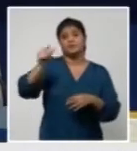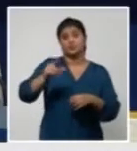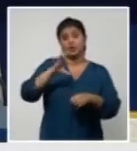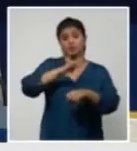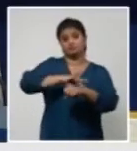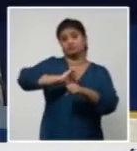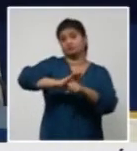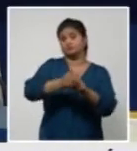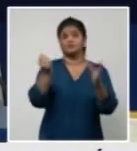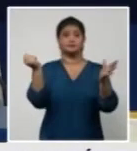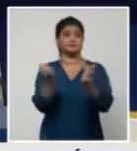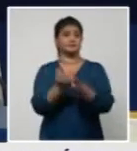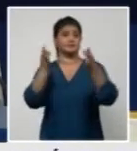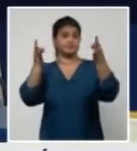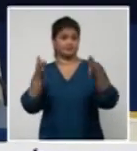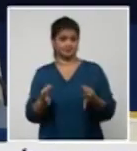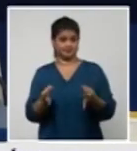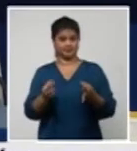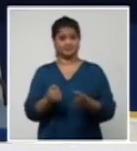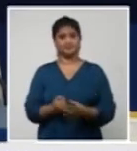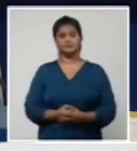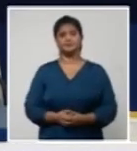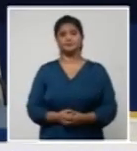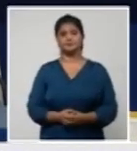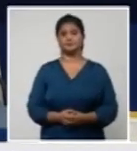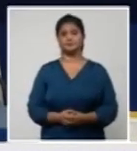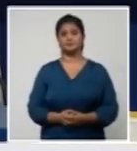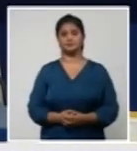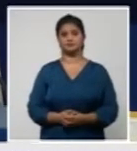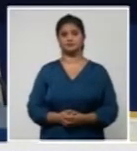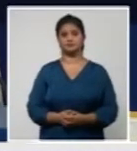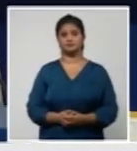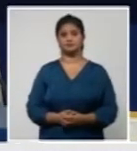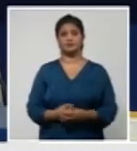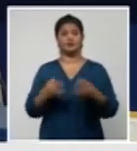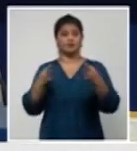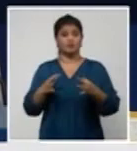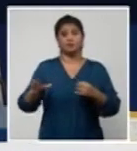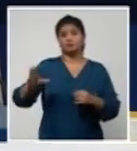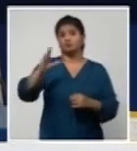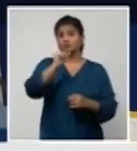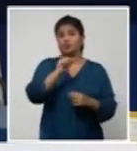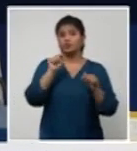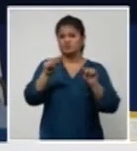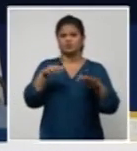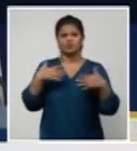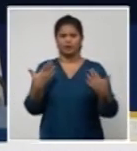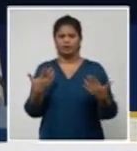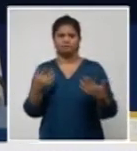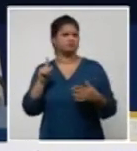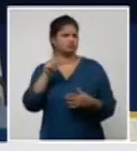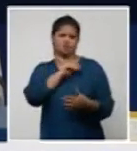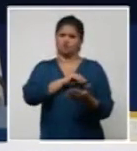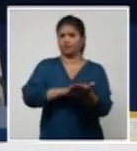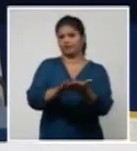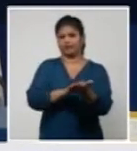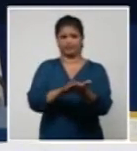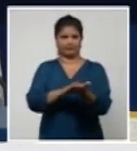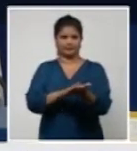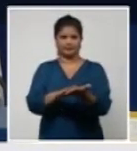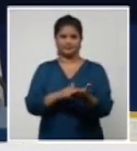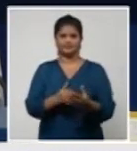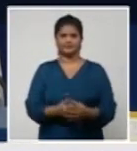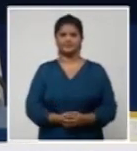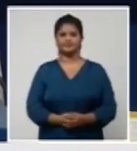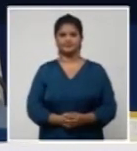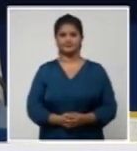all are confirmed case contacts, and are all asymptomatic. The one confirmed case in Villa Clara, and let